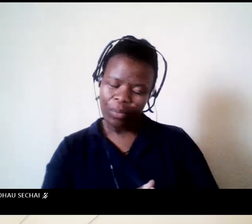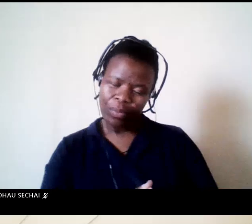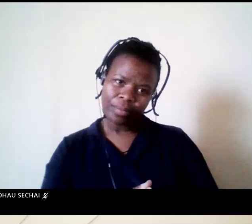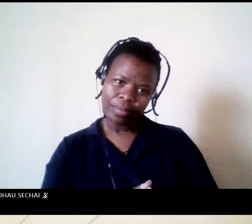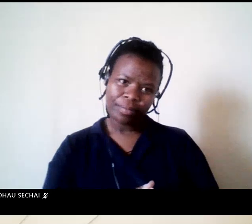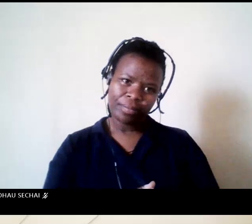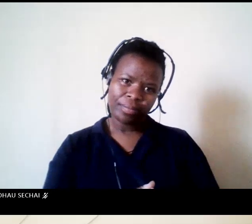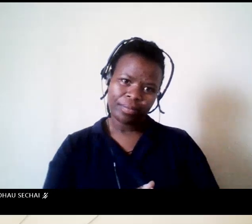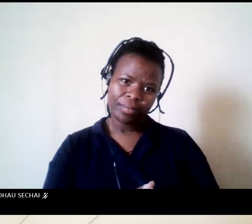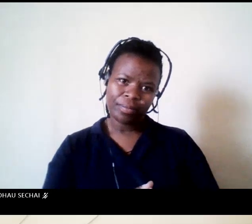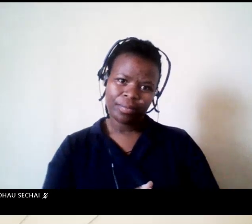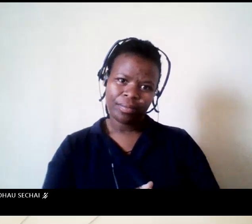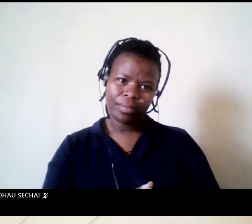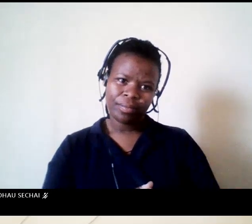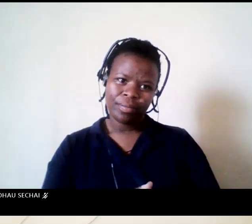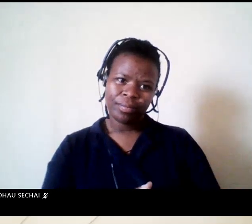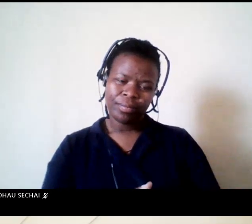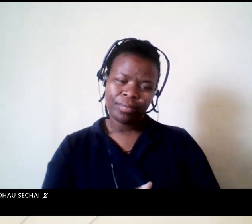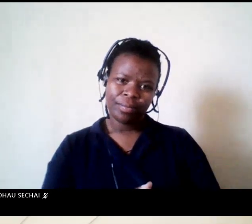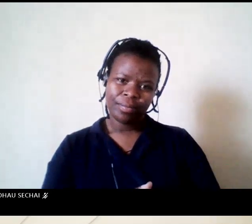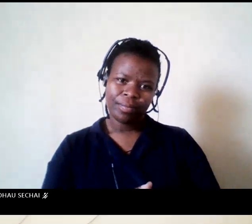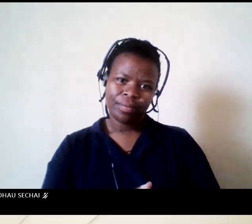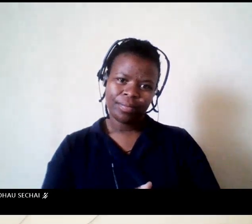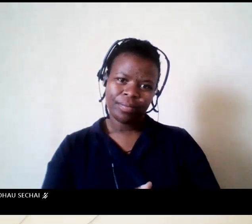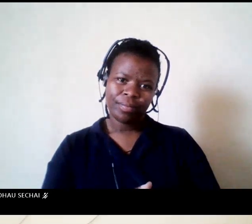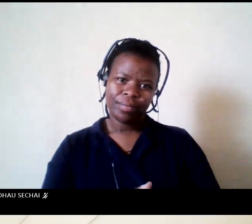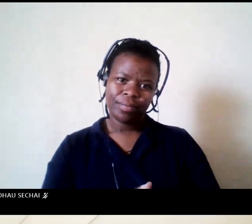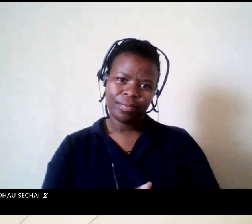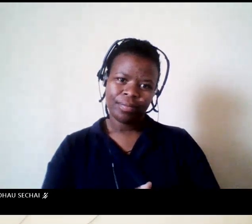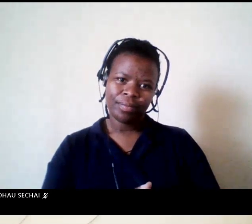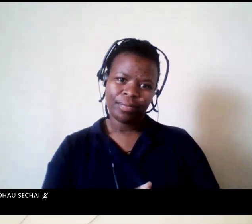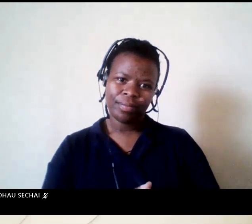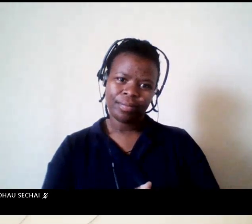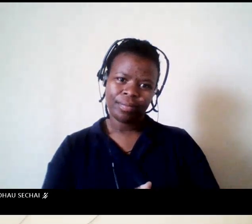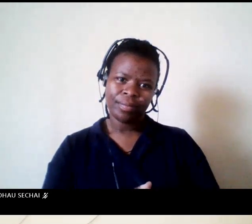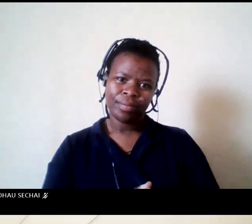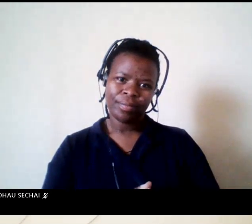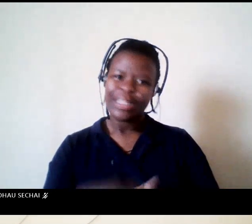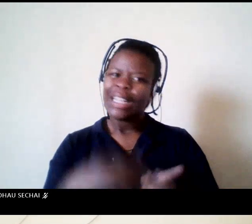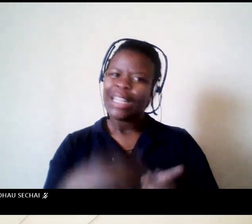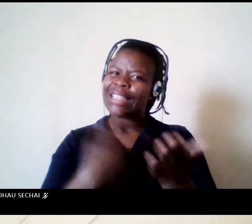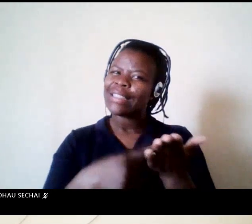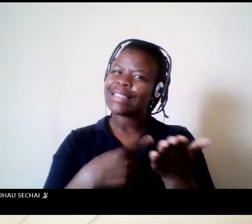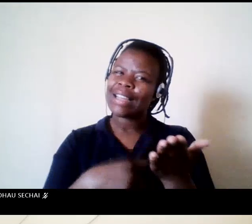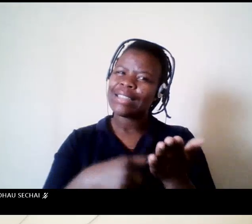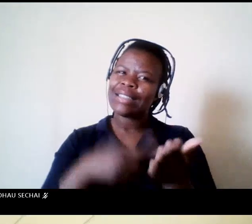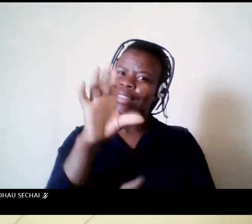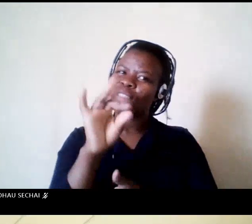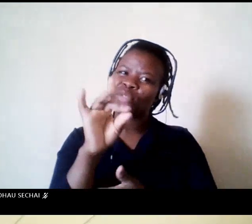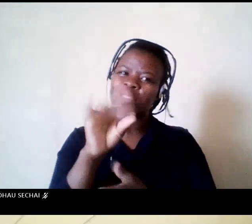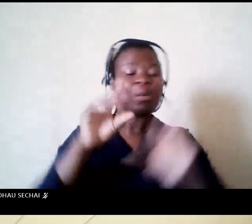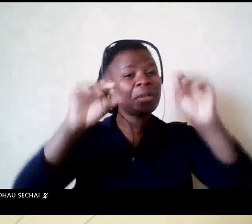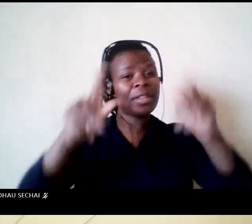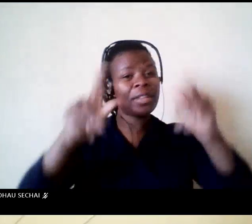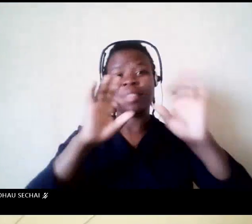You were supposed to come with questions. Discuss that on Tuesday. Okay, Cedric?